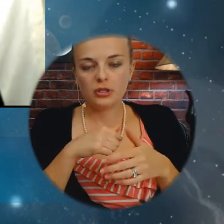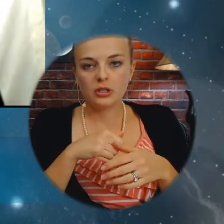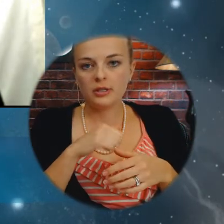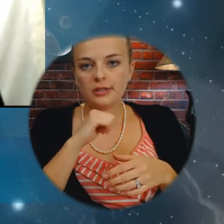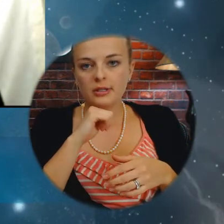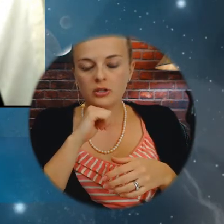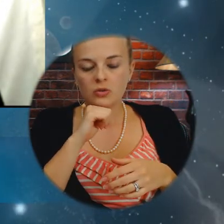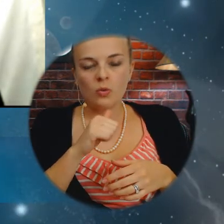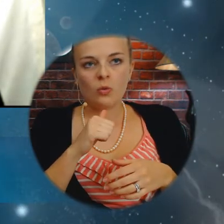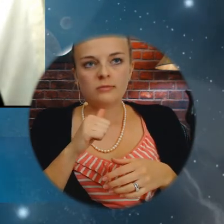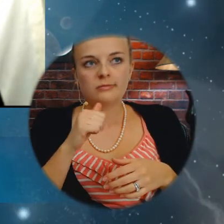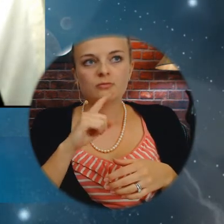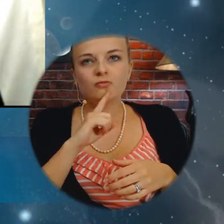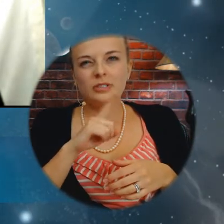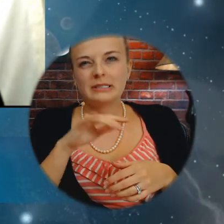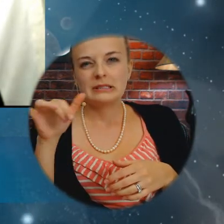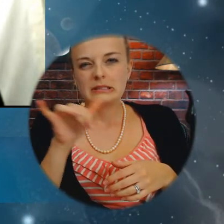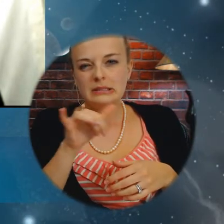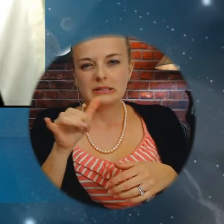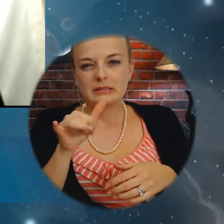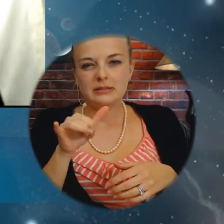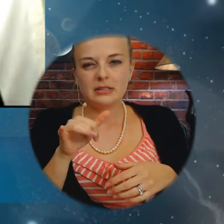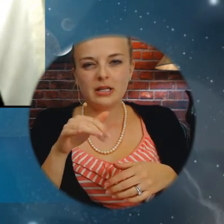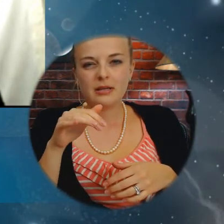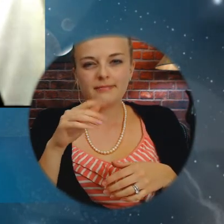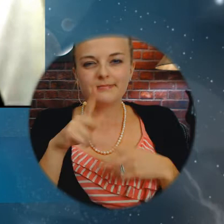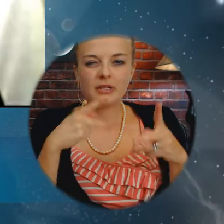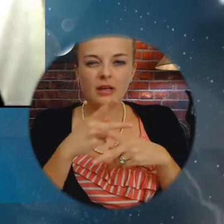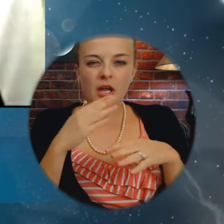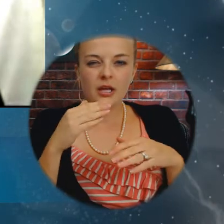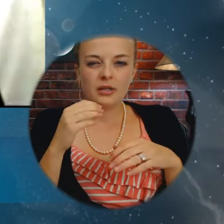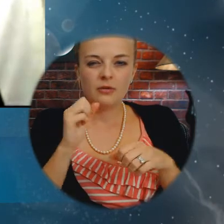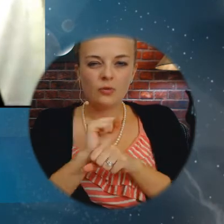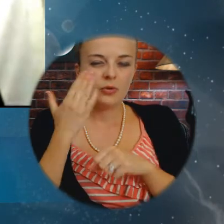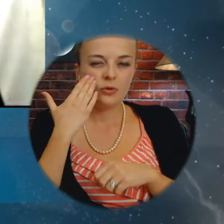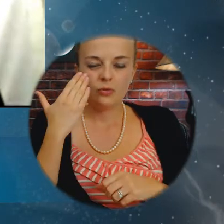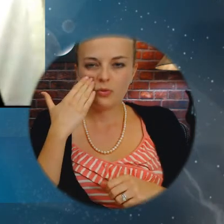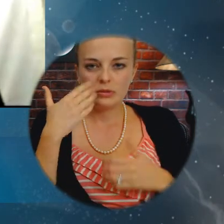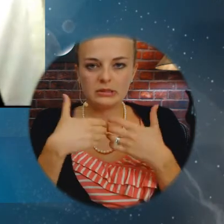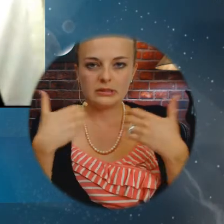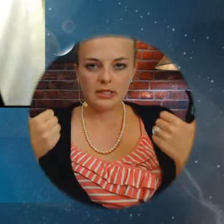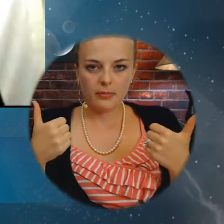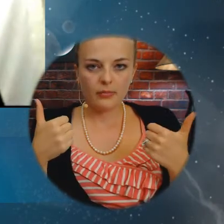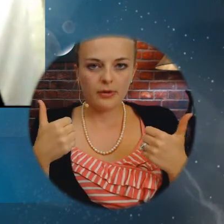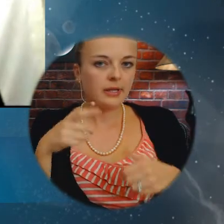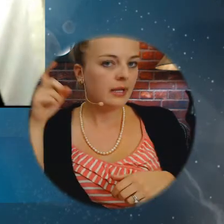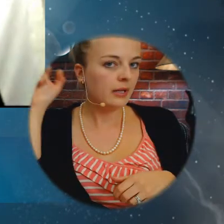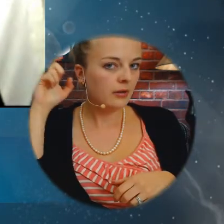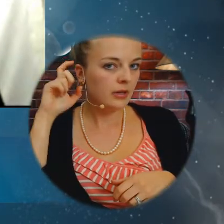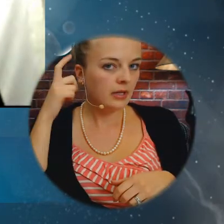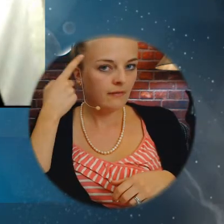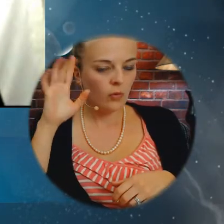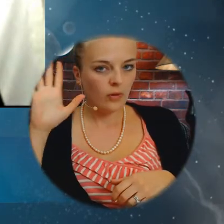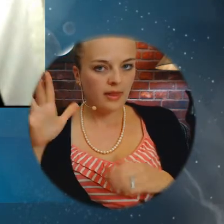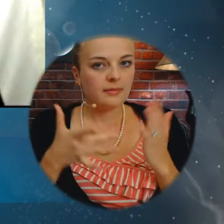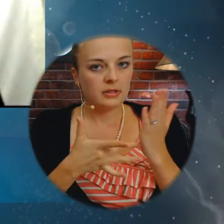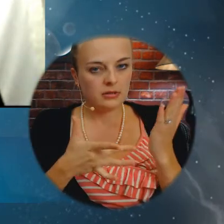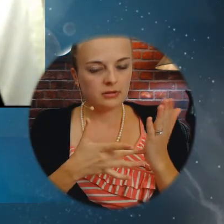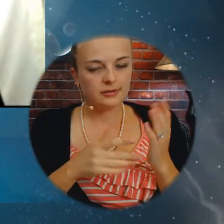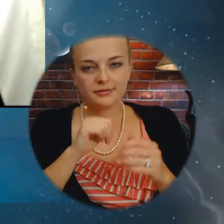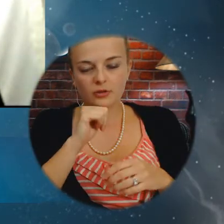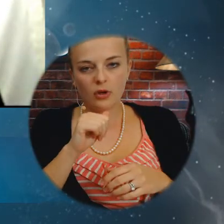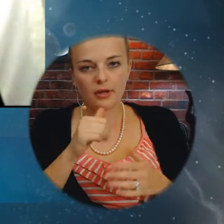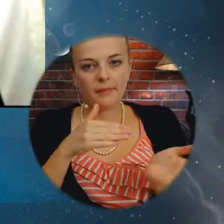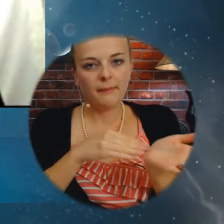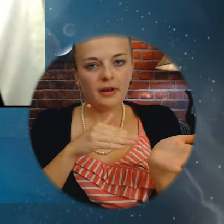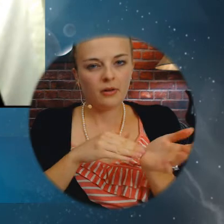you know, hearing instruments that, you know, are pretty much non-invasive even though they do go in the ear, but cochlear implants certainly are